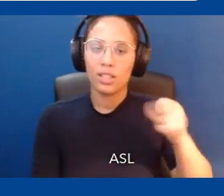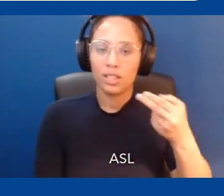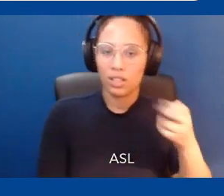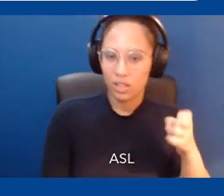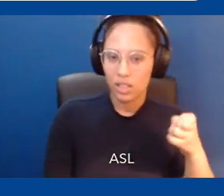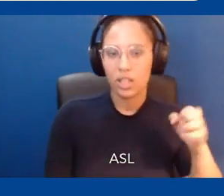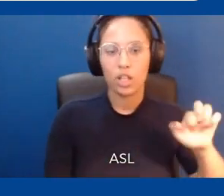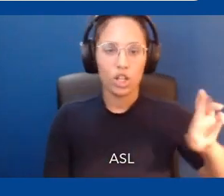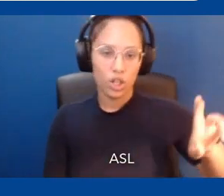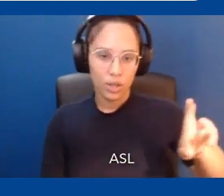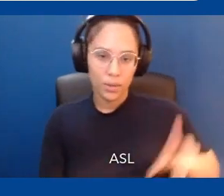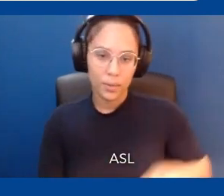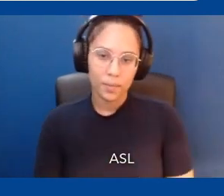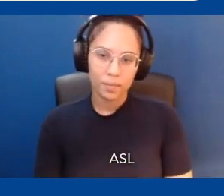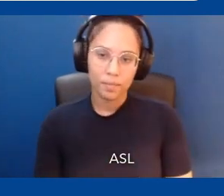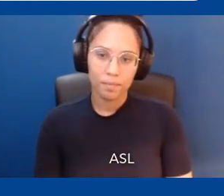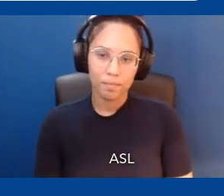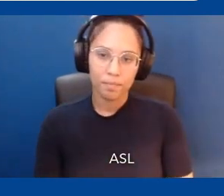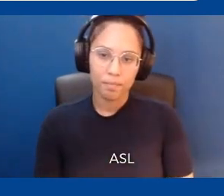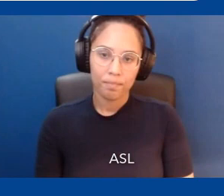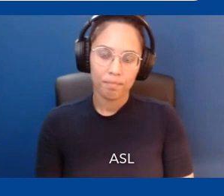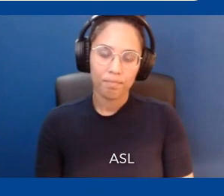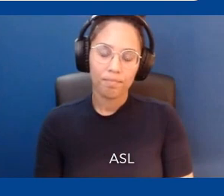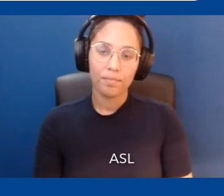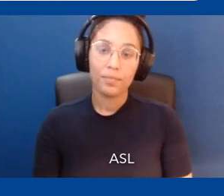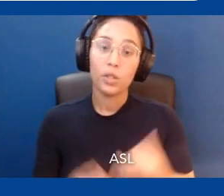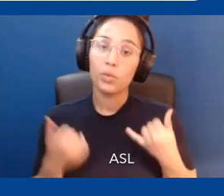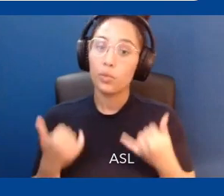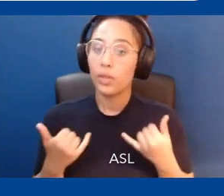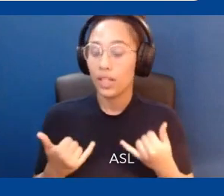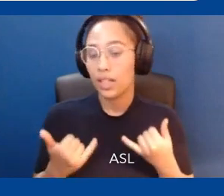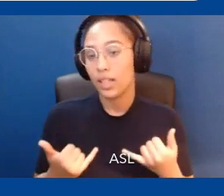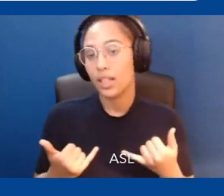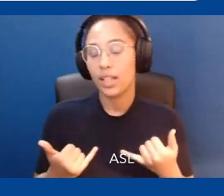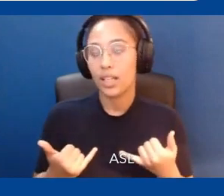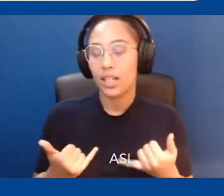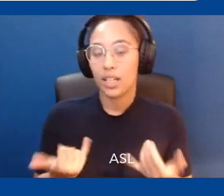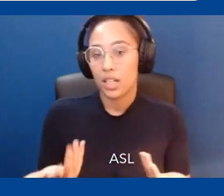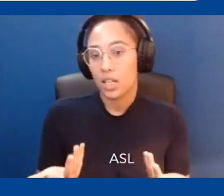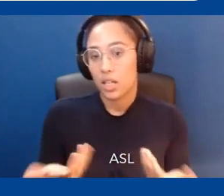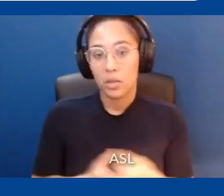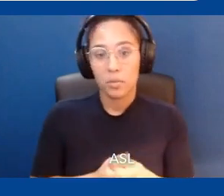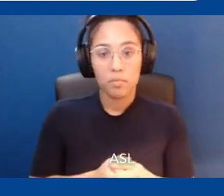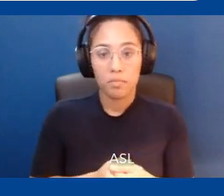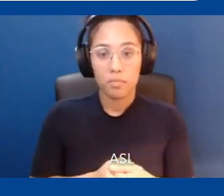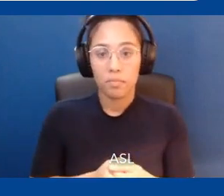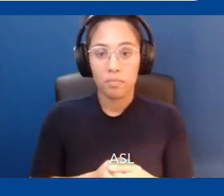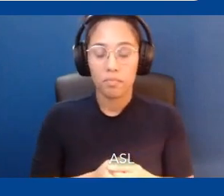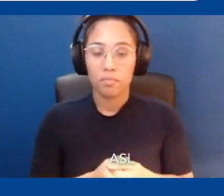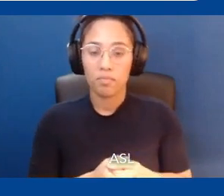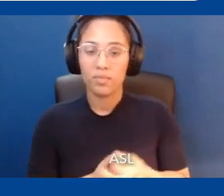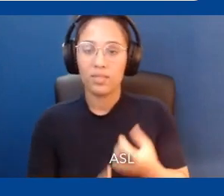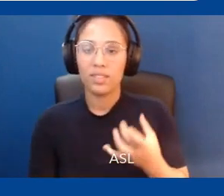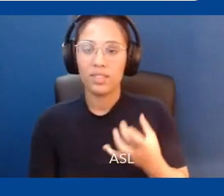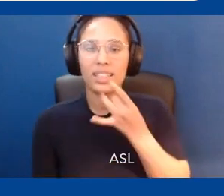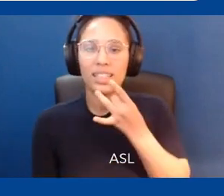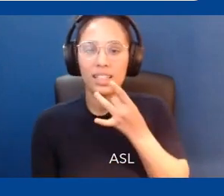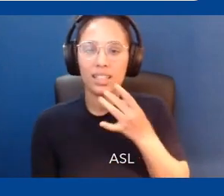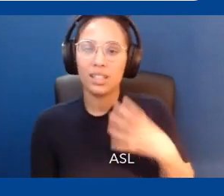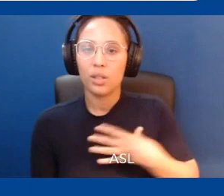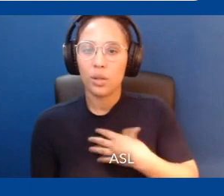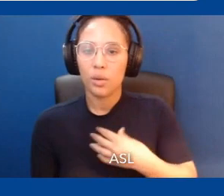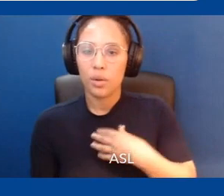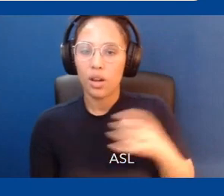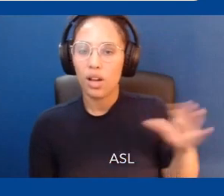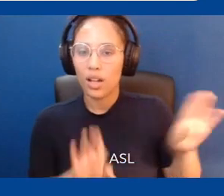I'm sitting with the thing below me. It's like a white wall.